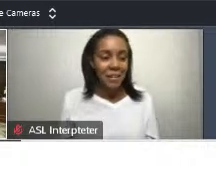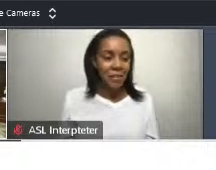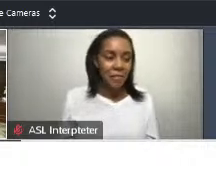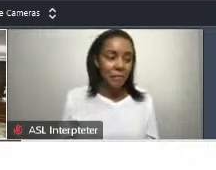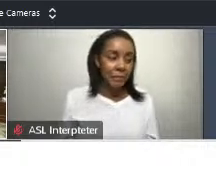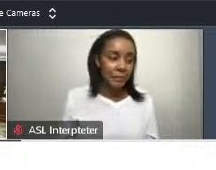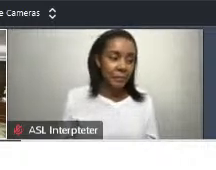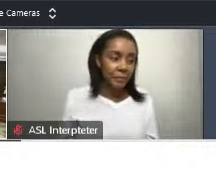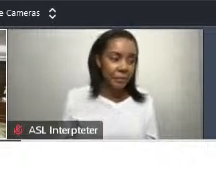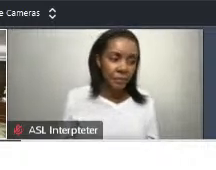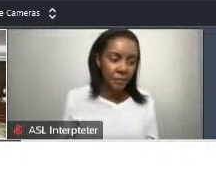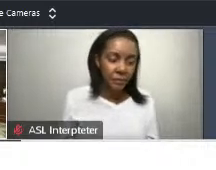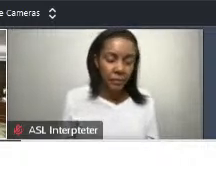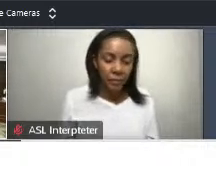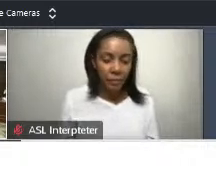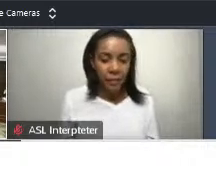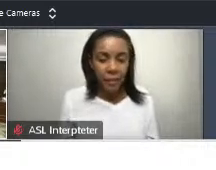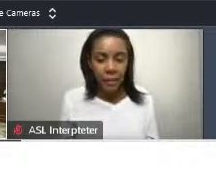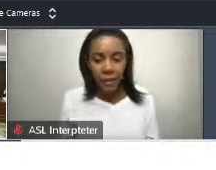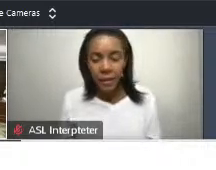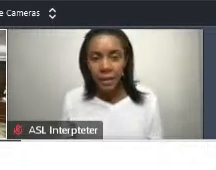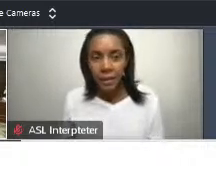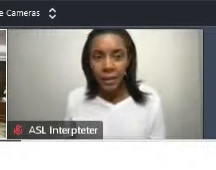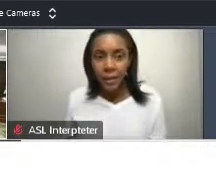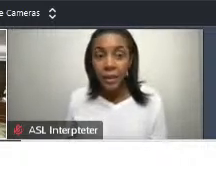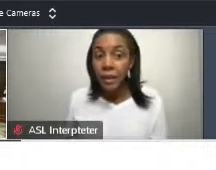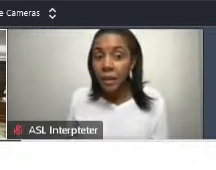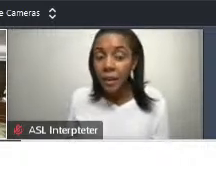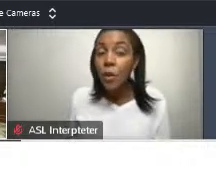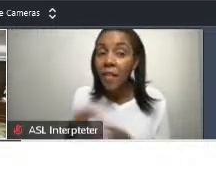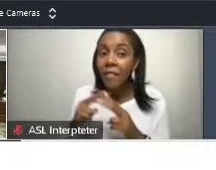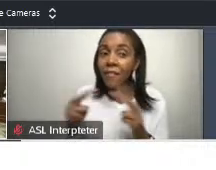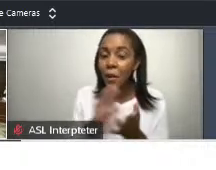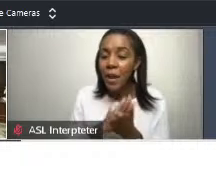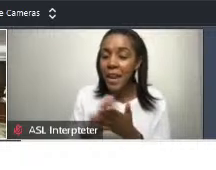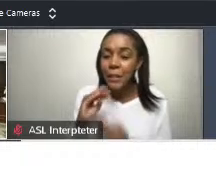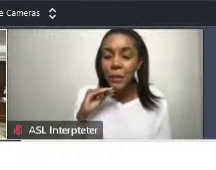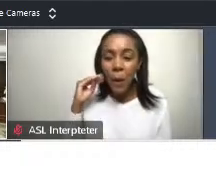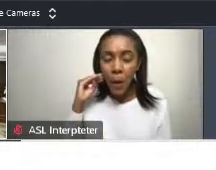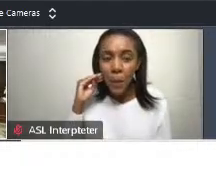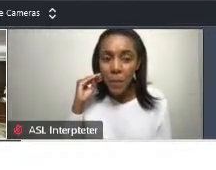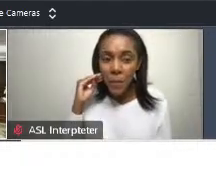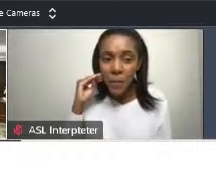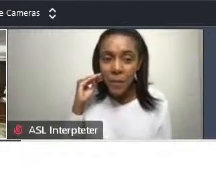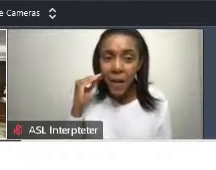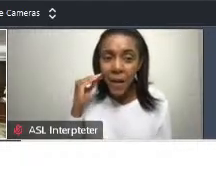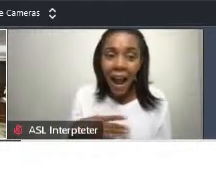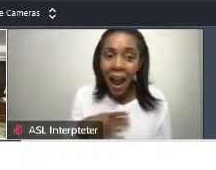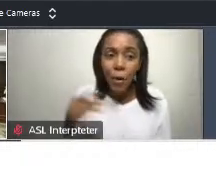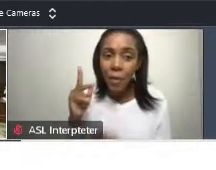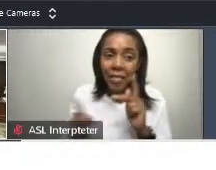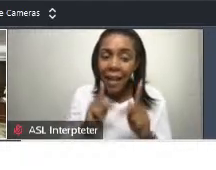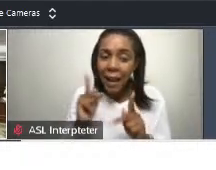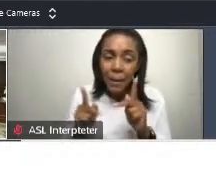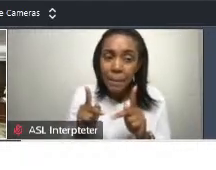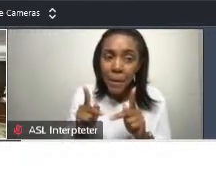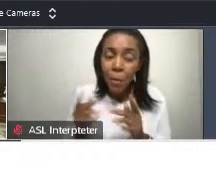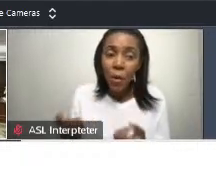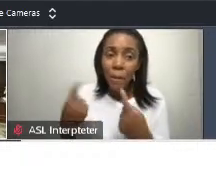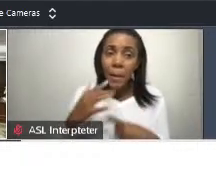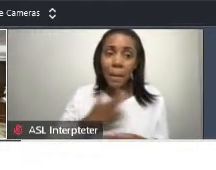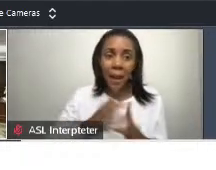do it. Mr. Box. You got a very nice home. You know, I don't like people coming to my